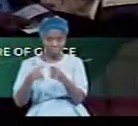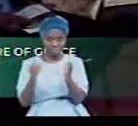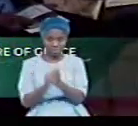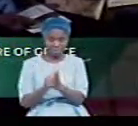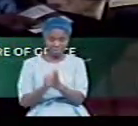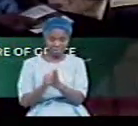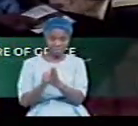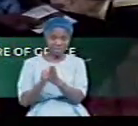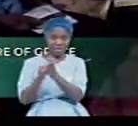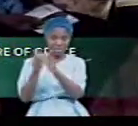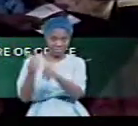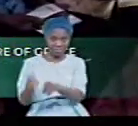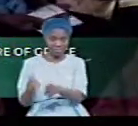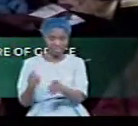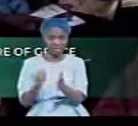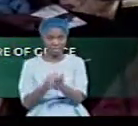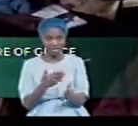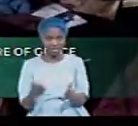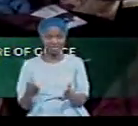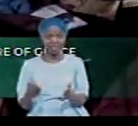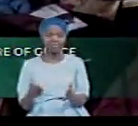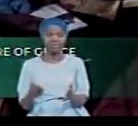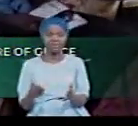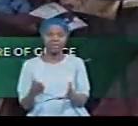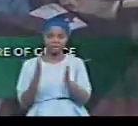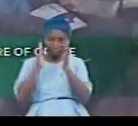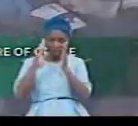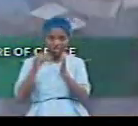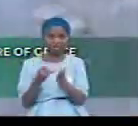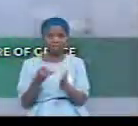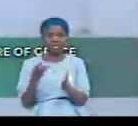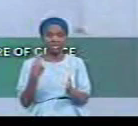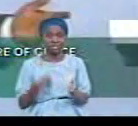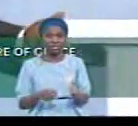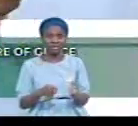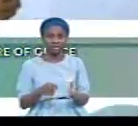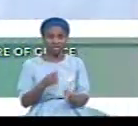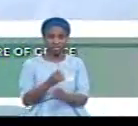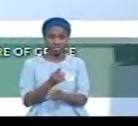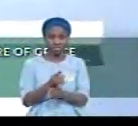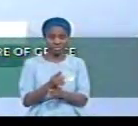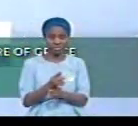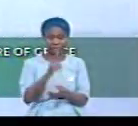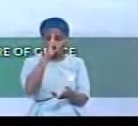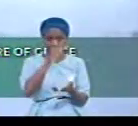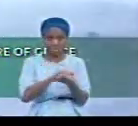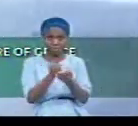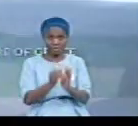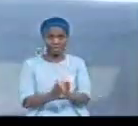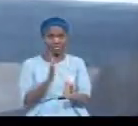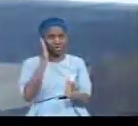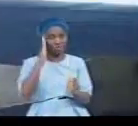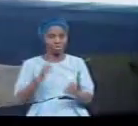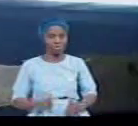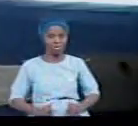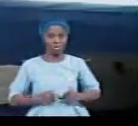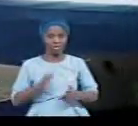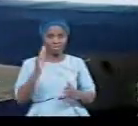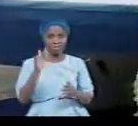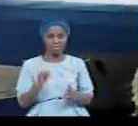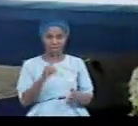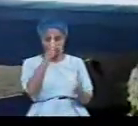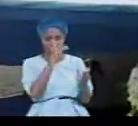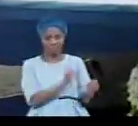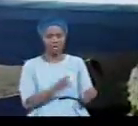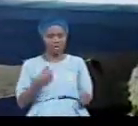before. The just shall live by faith. They were at the Red Sea. The